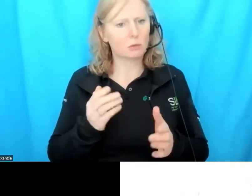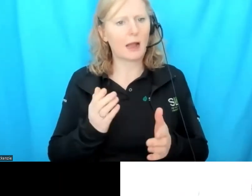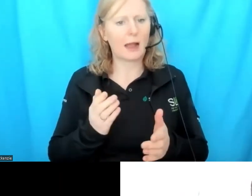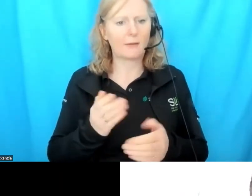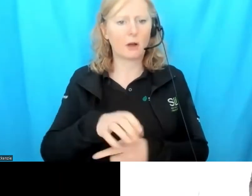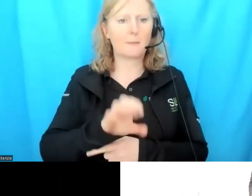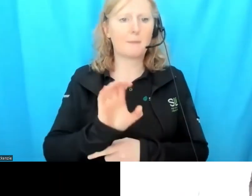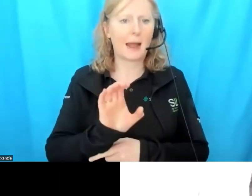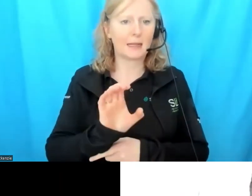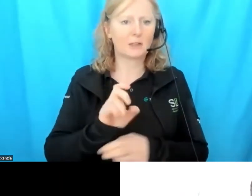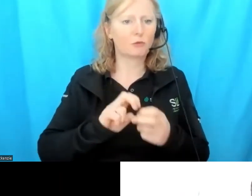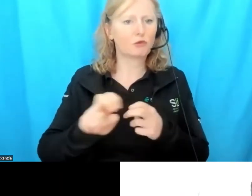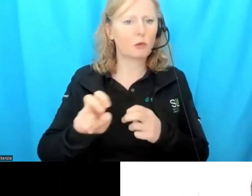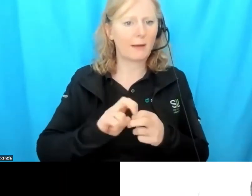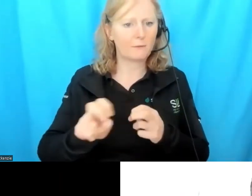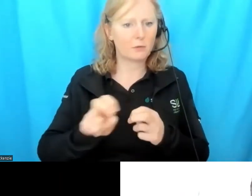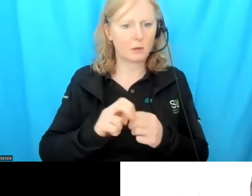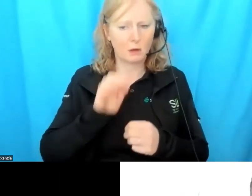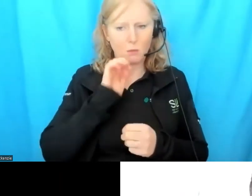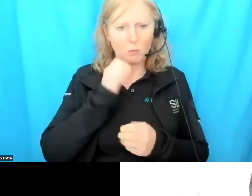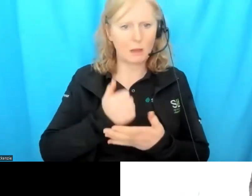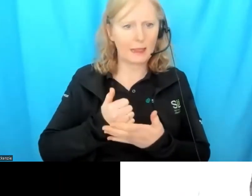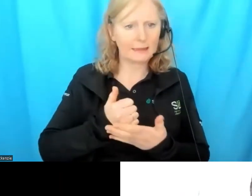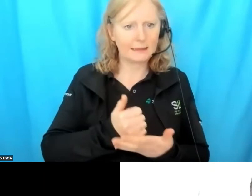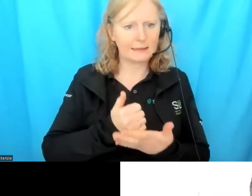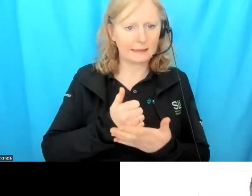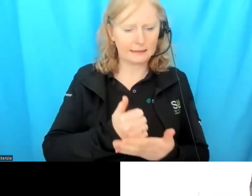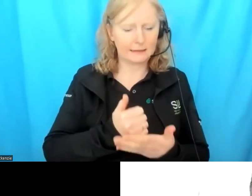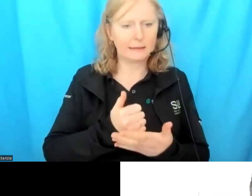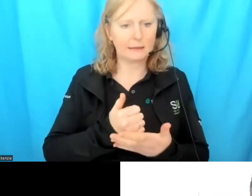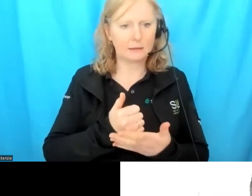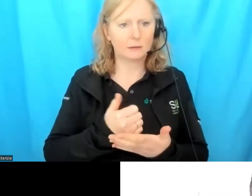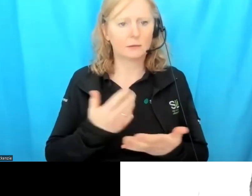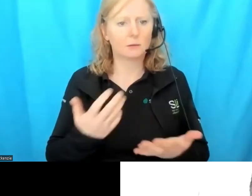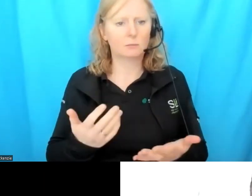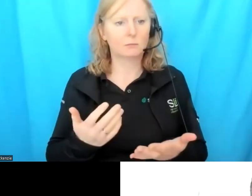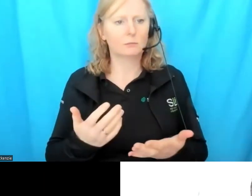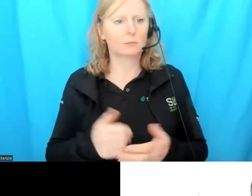travel, we will assist that process in terms of the